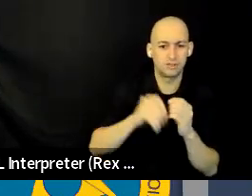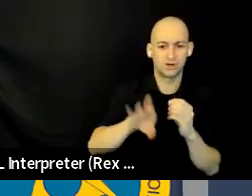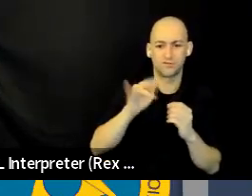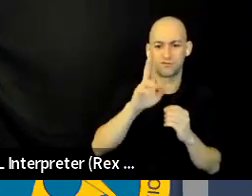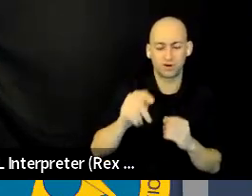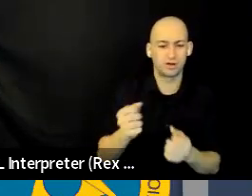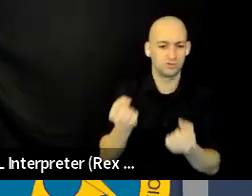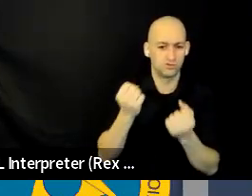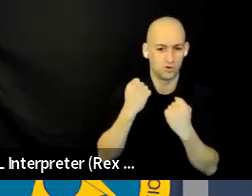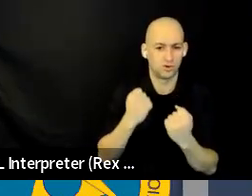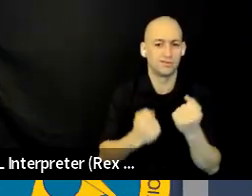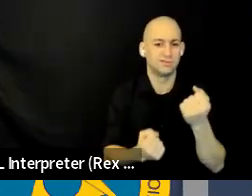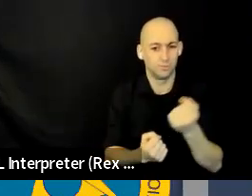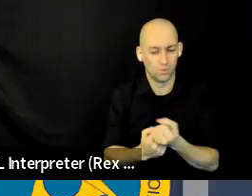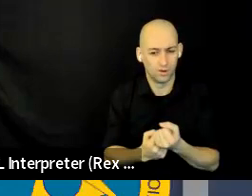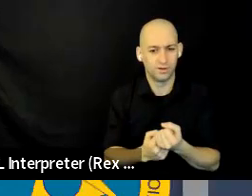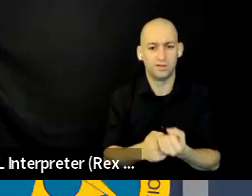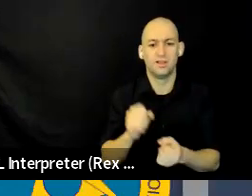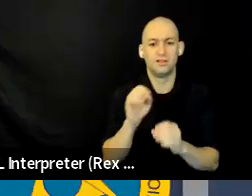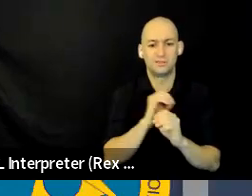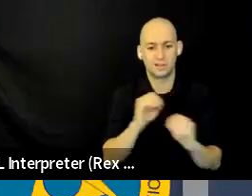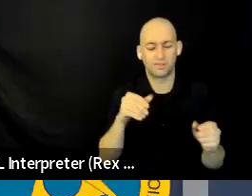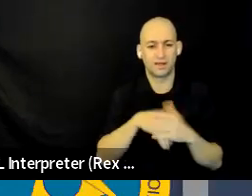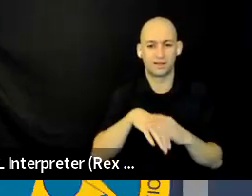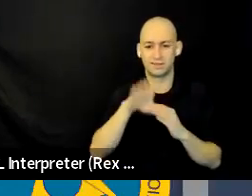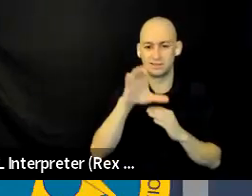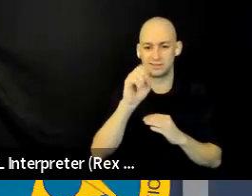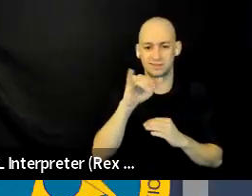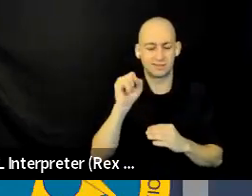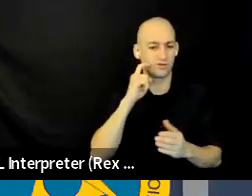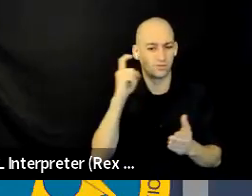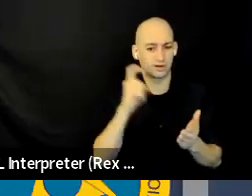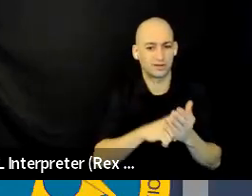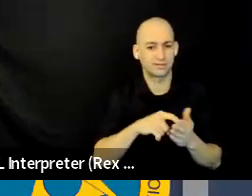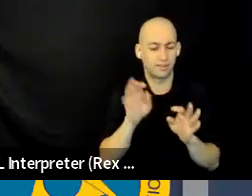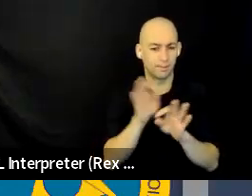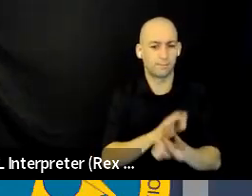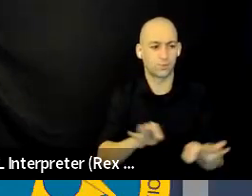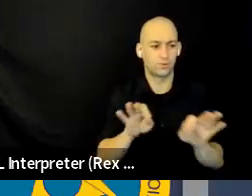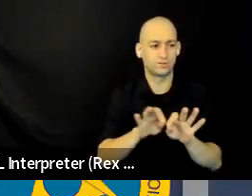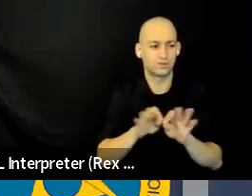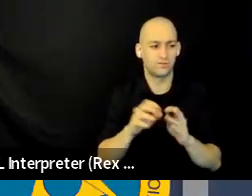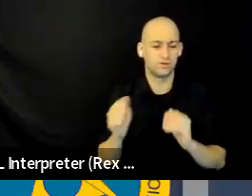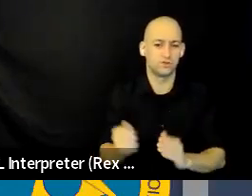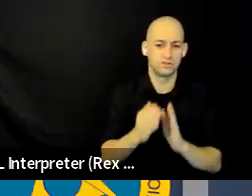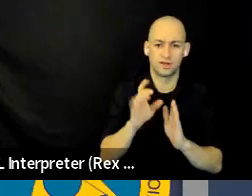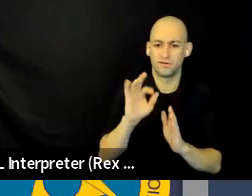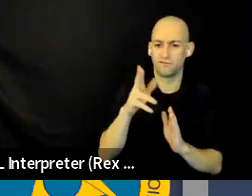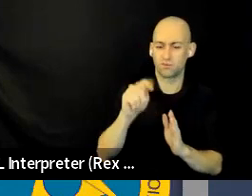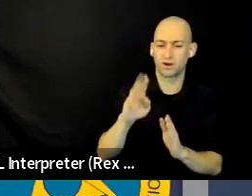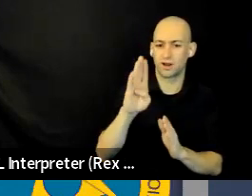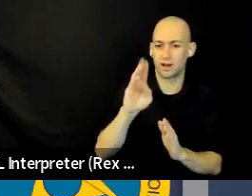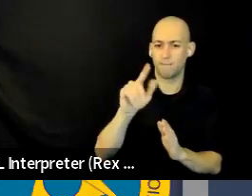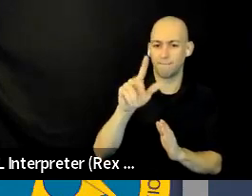strongly support, there's nothing in CSIS that recognizes the importance of addressing freight bottlenecks on the highway